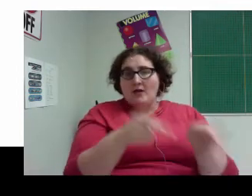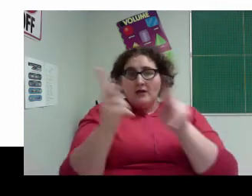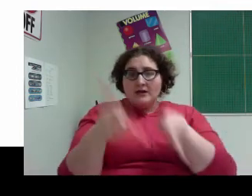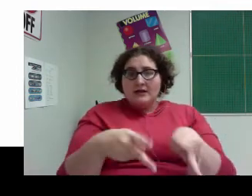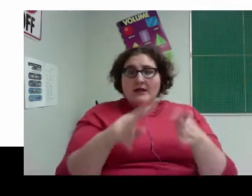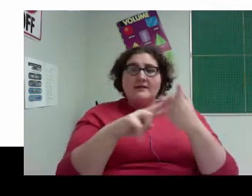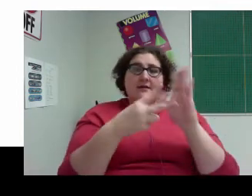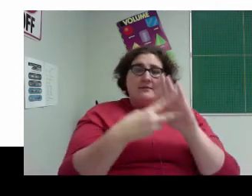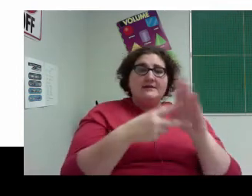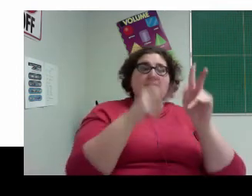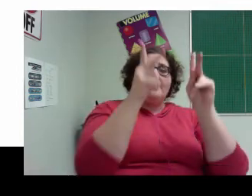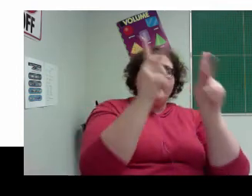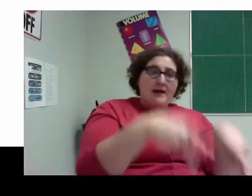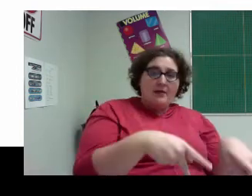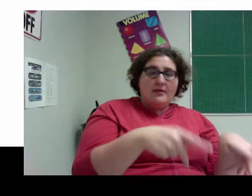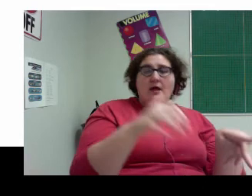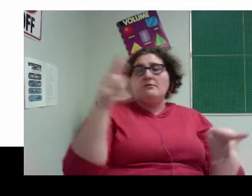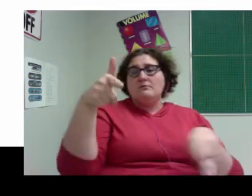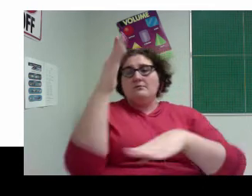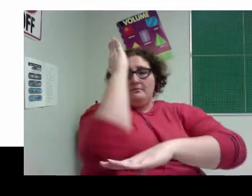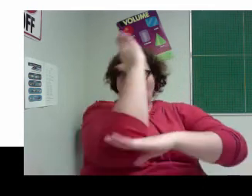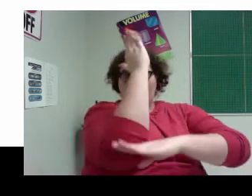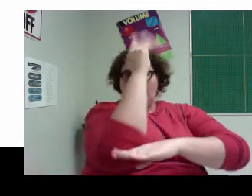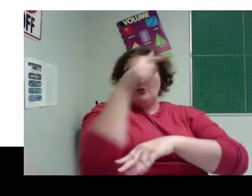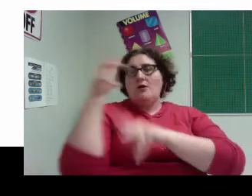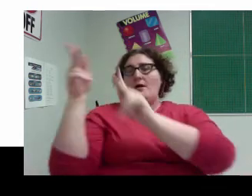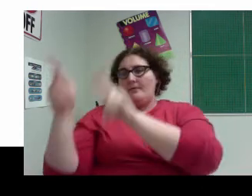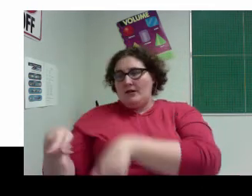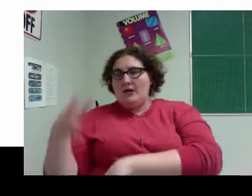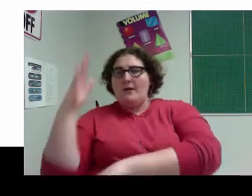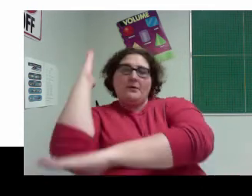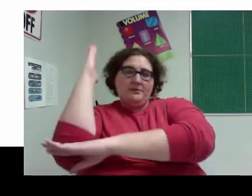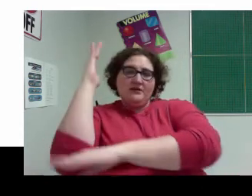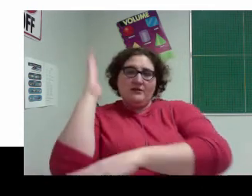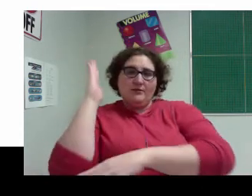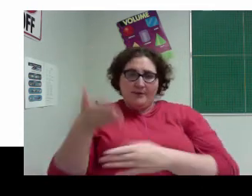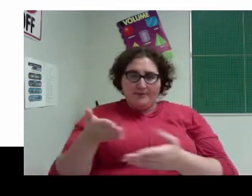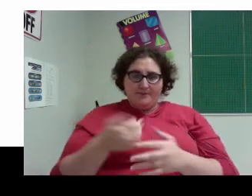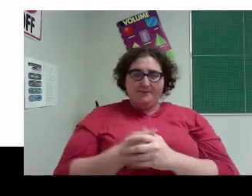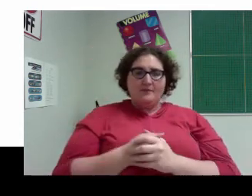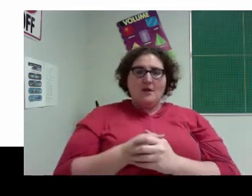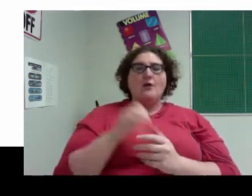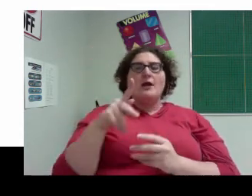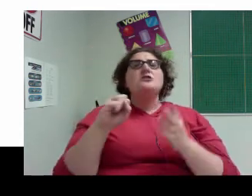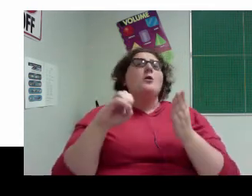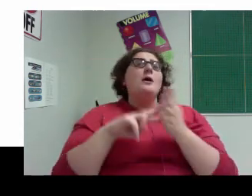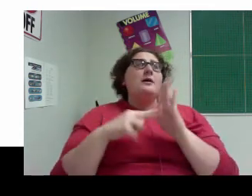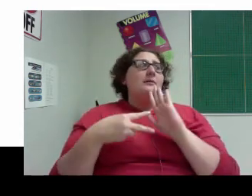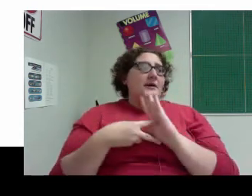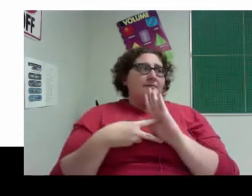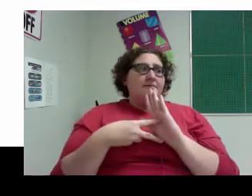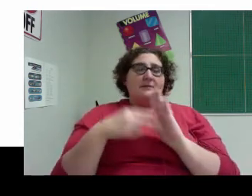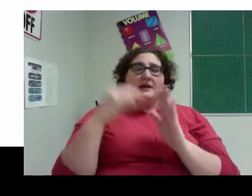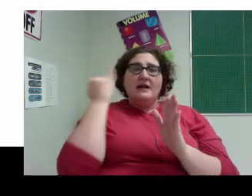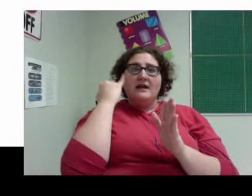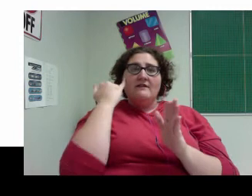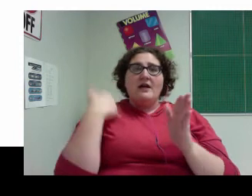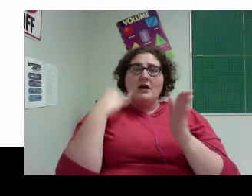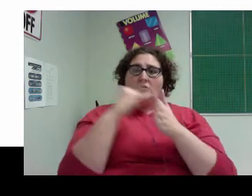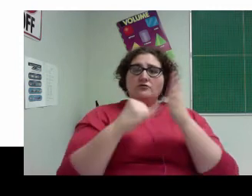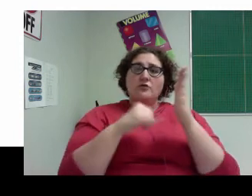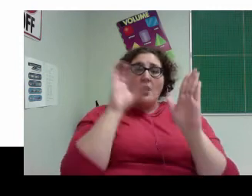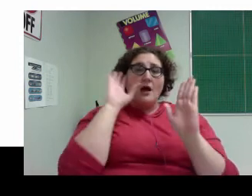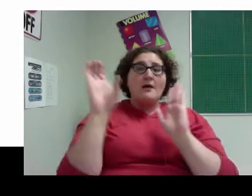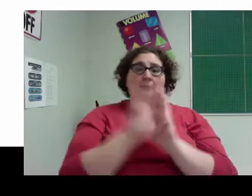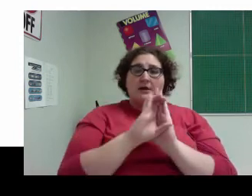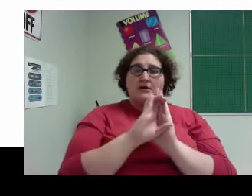line. Okay, so what this is saying, if I was drawing a picture, is that